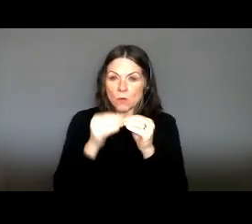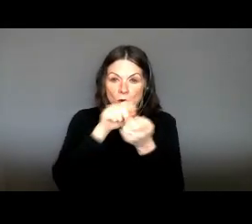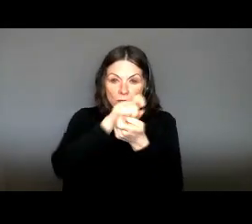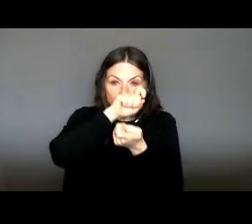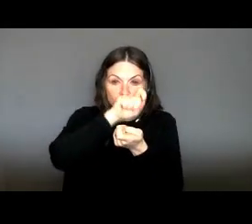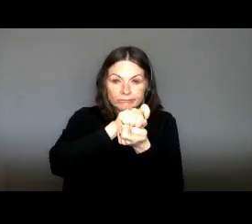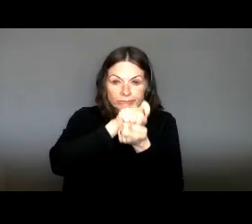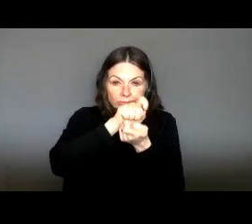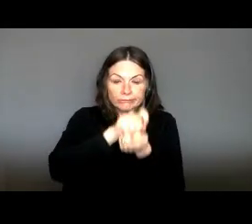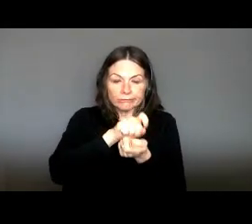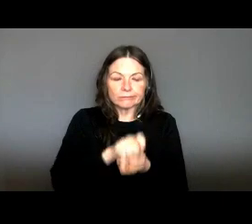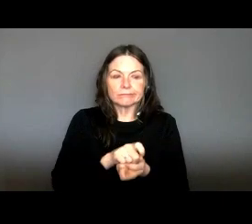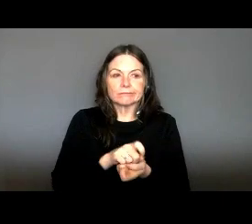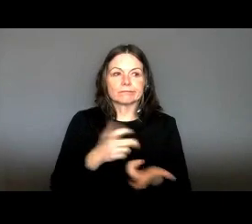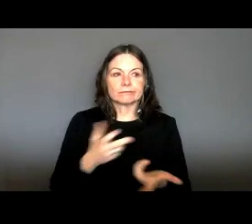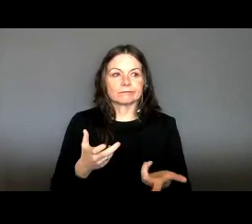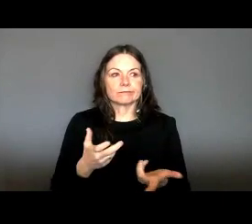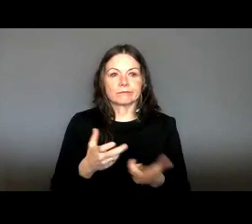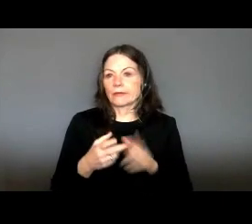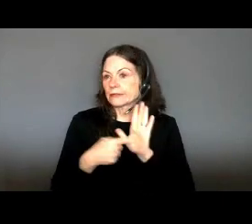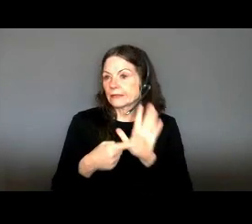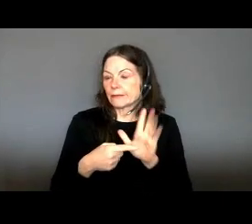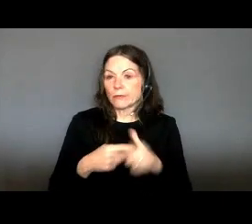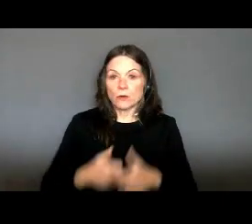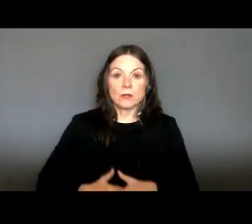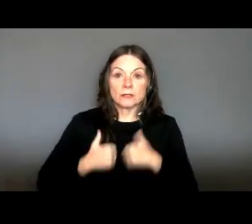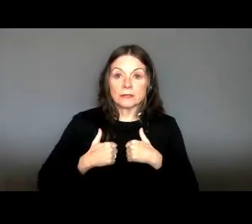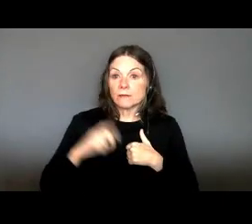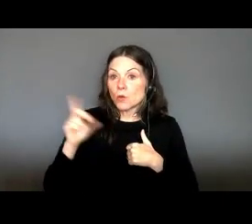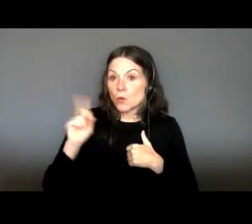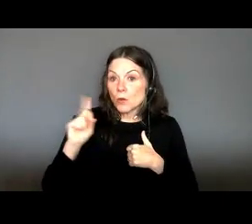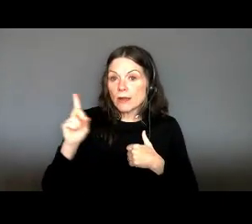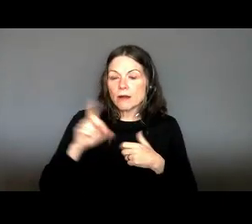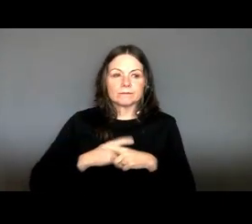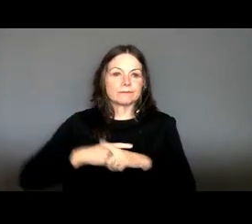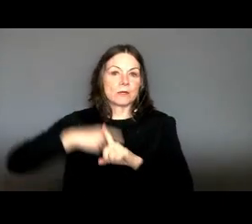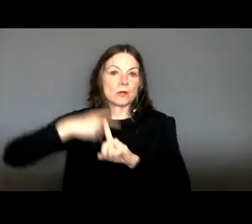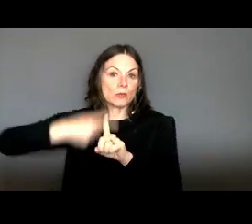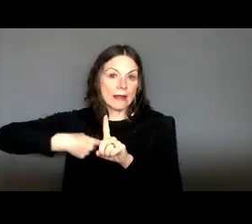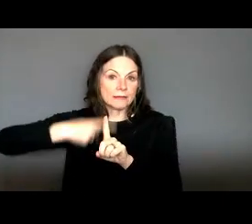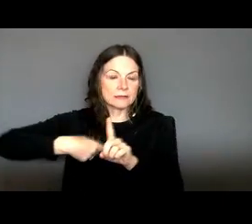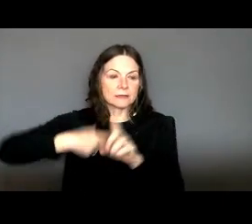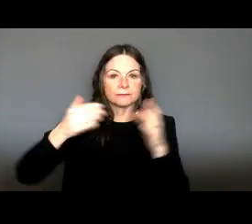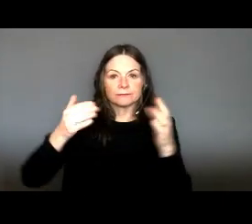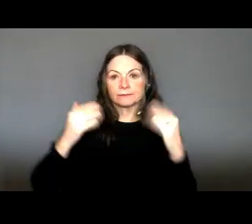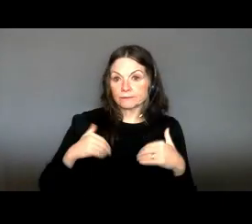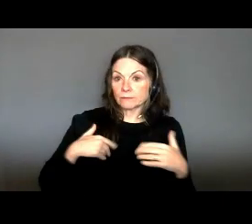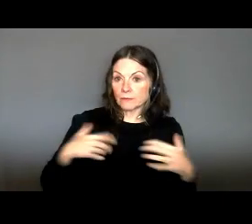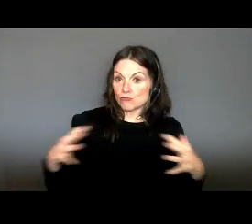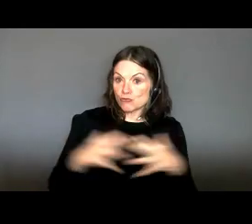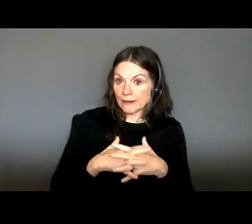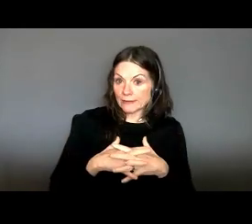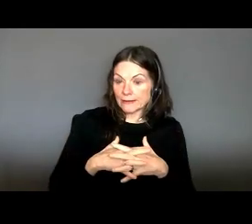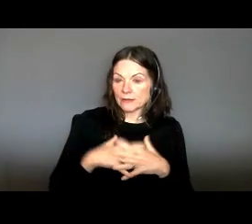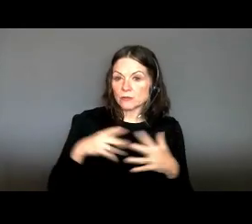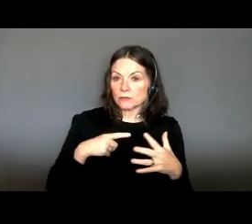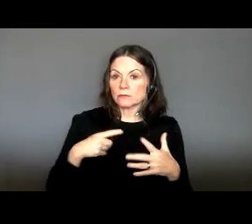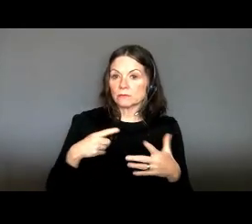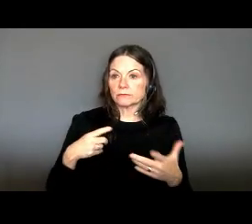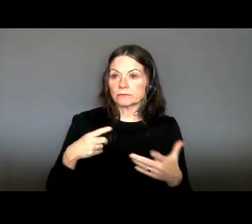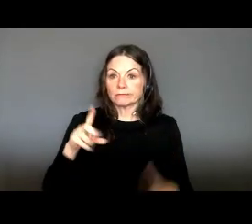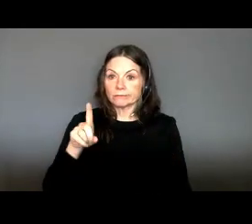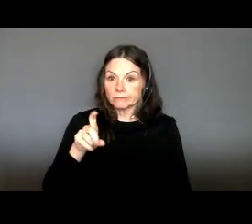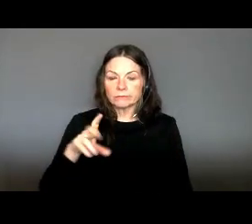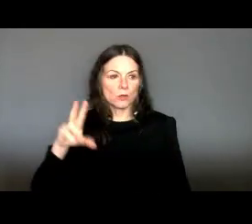the responses more full. Where do you live? I am renting, we can respond. Are you pregnant or expecting a child? Let's